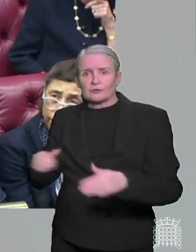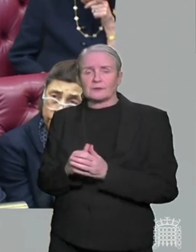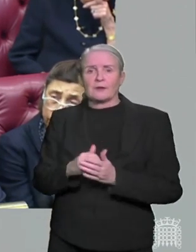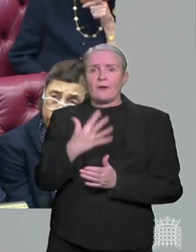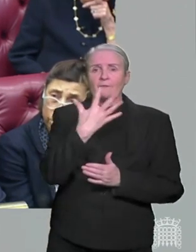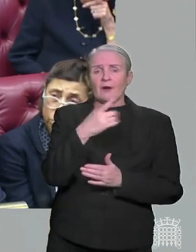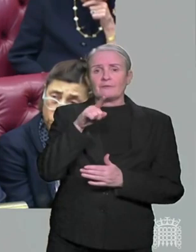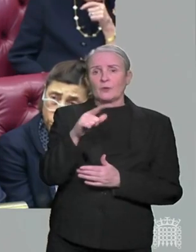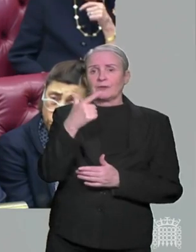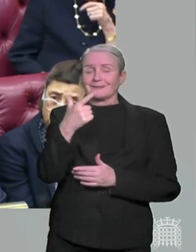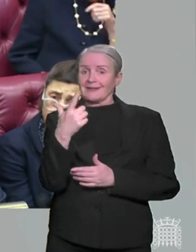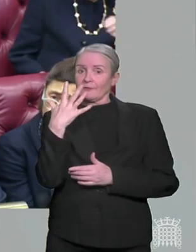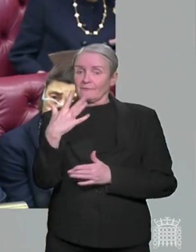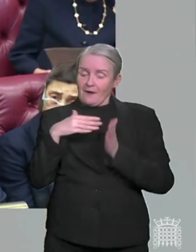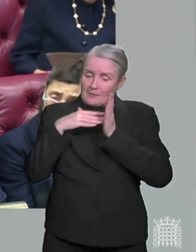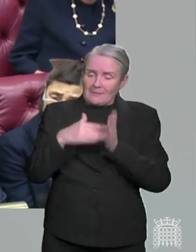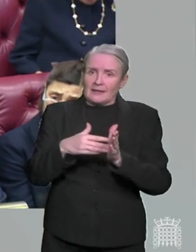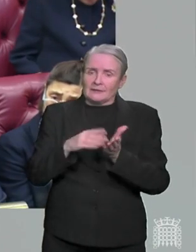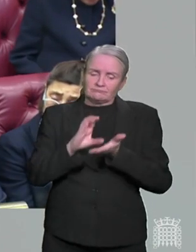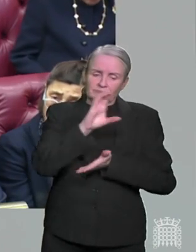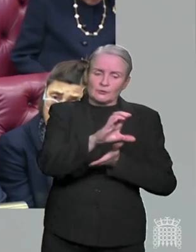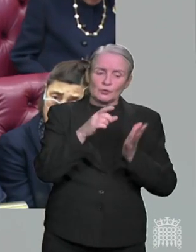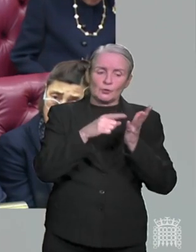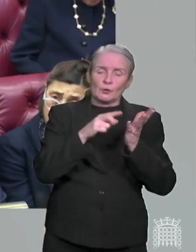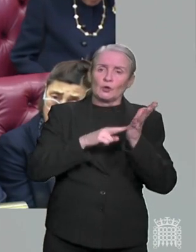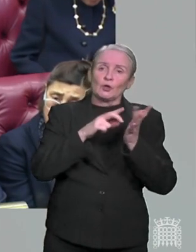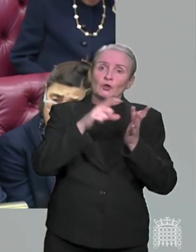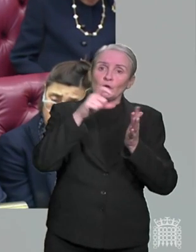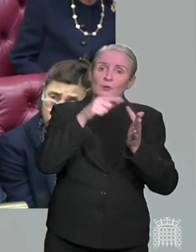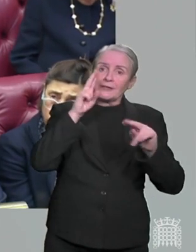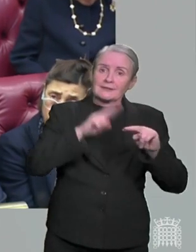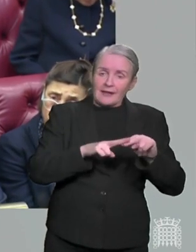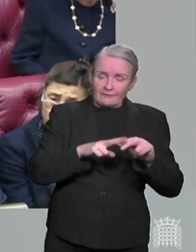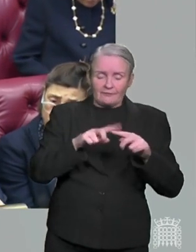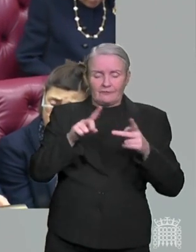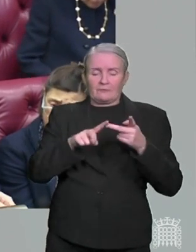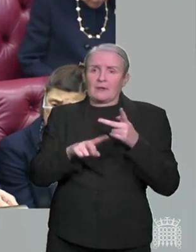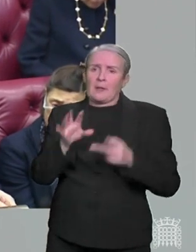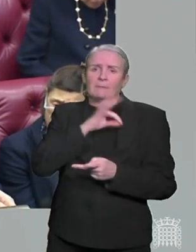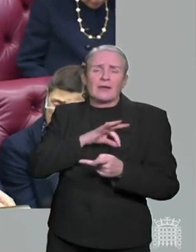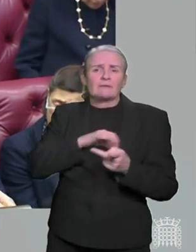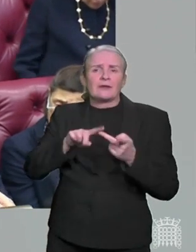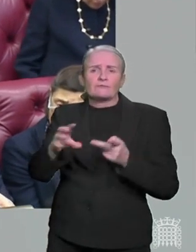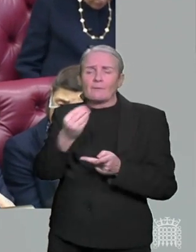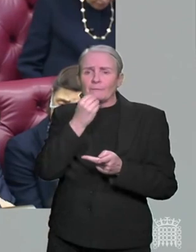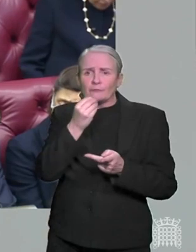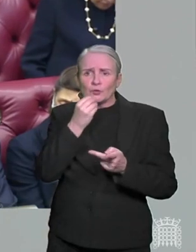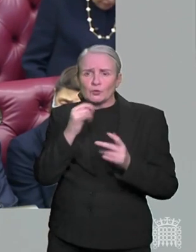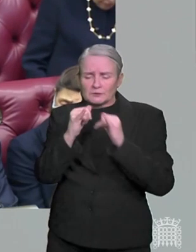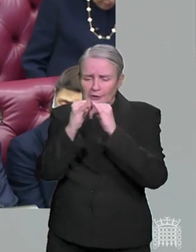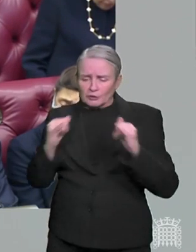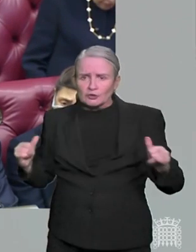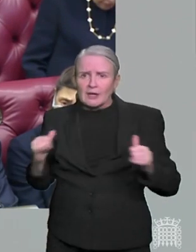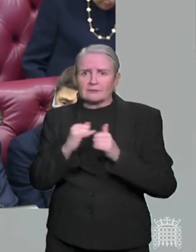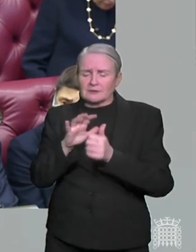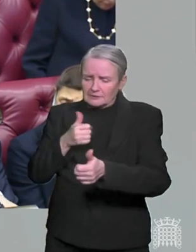5.75 million contribution to UNICEF, and children are also benefiting from life-saving food, shelter and health support that we're providing through partnerships with other